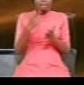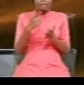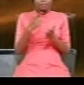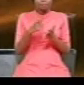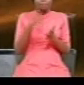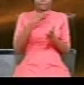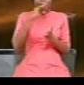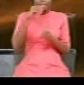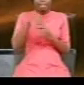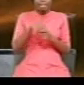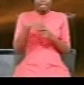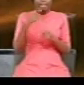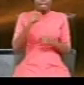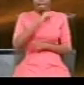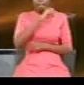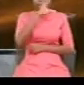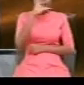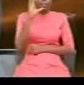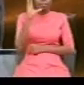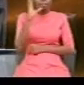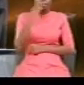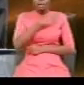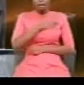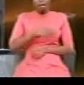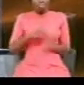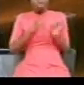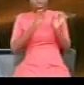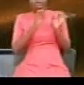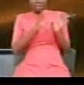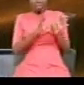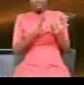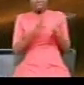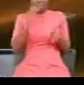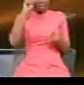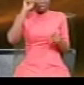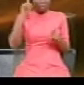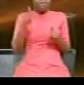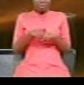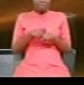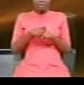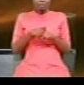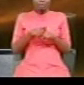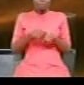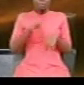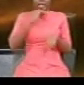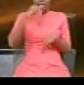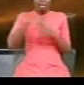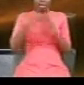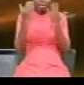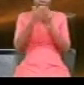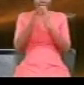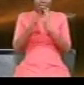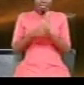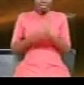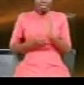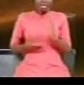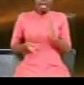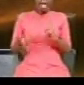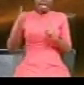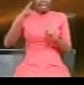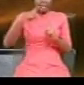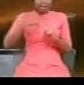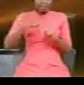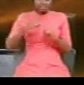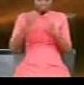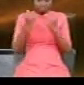said he is in the light and hated his brother is in darkness